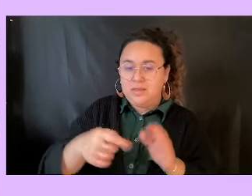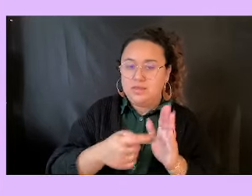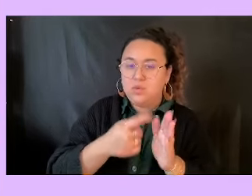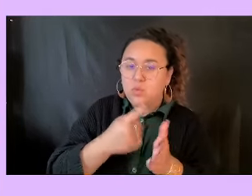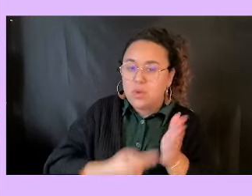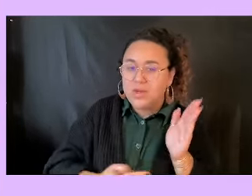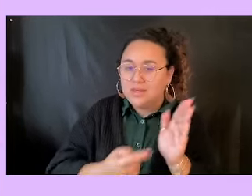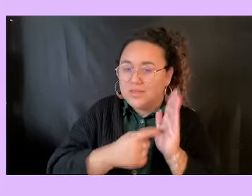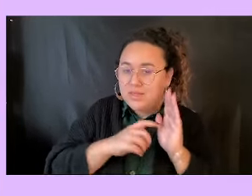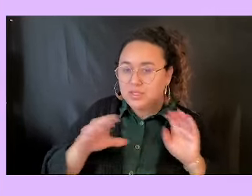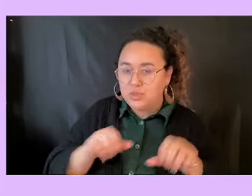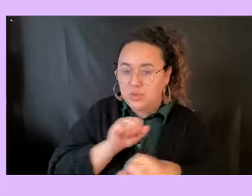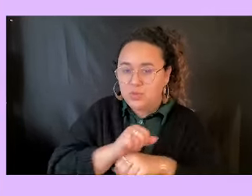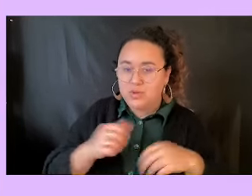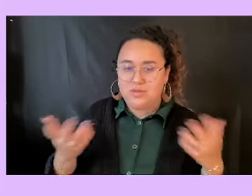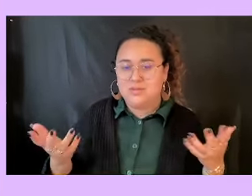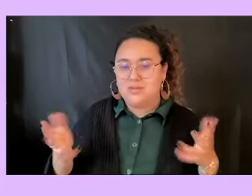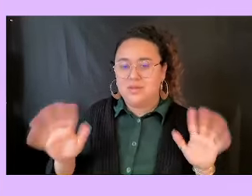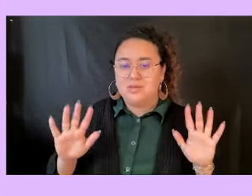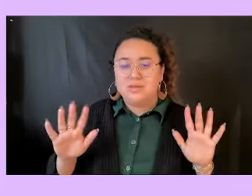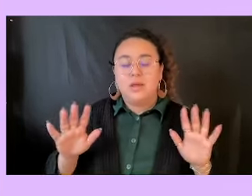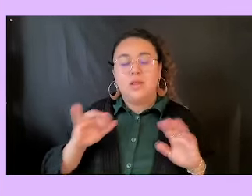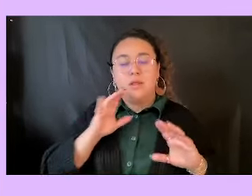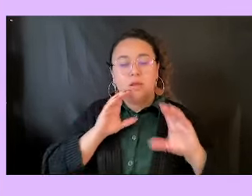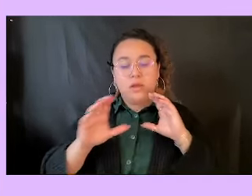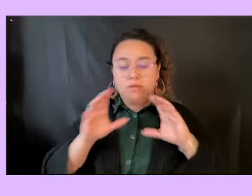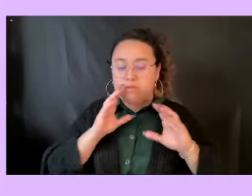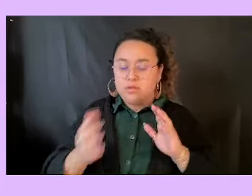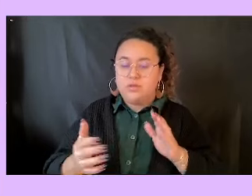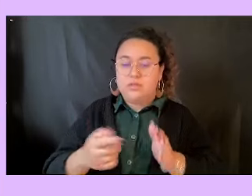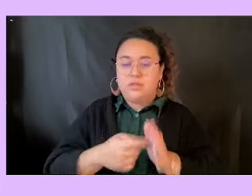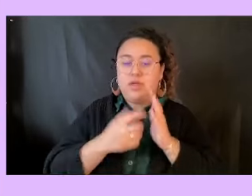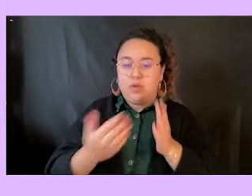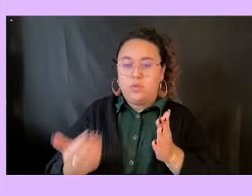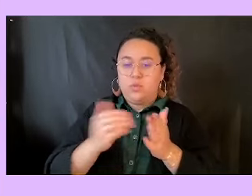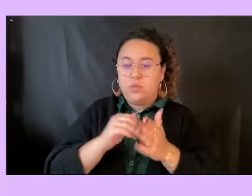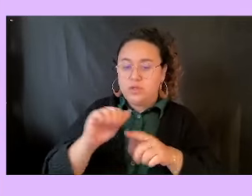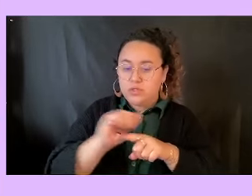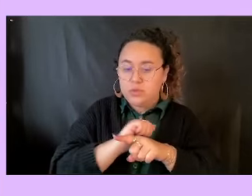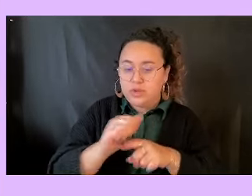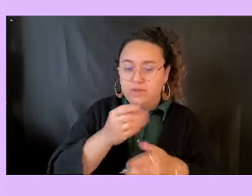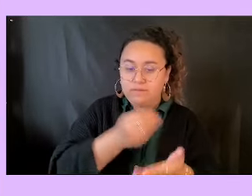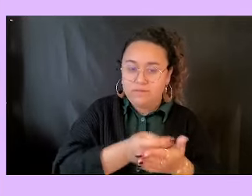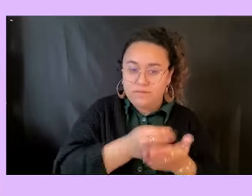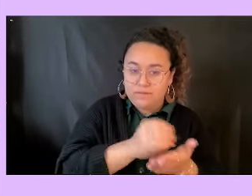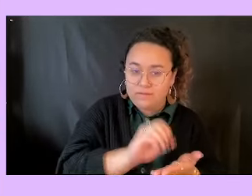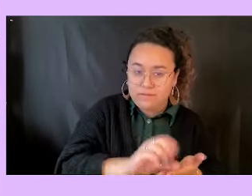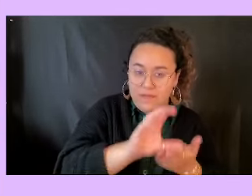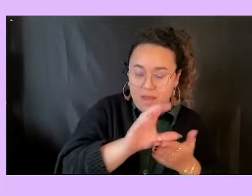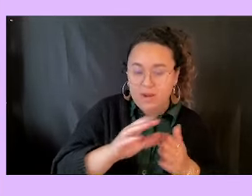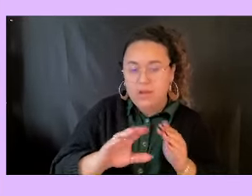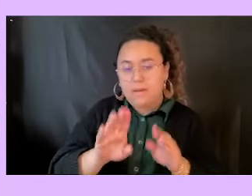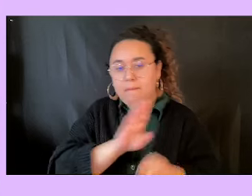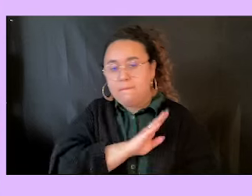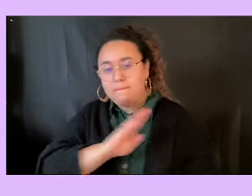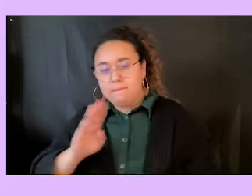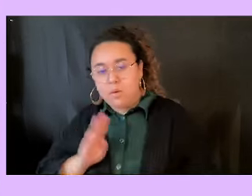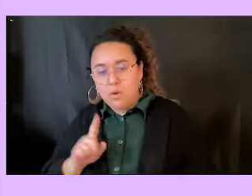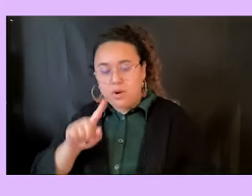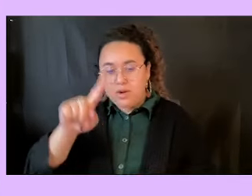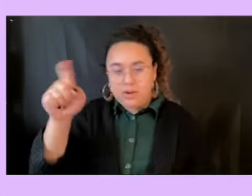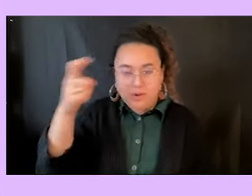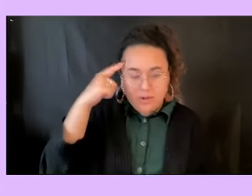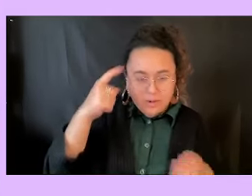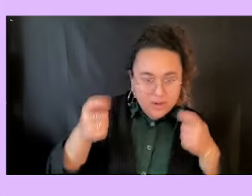work. And these are conversations that take retraining at the funding level, at the board and governance level, and at staff